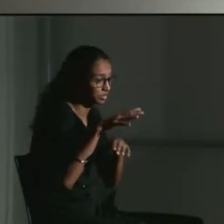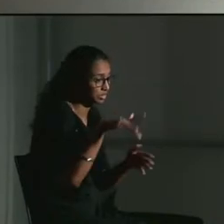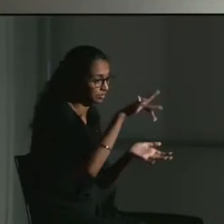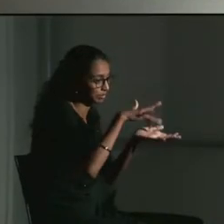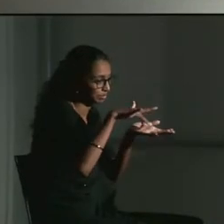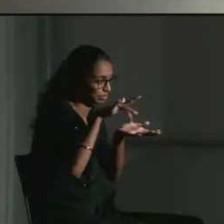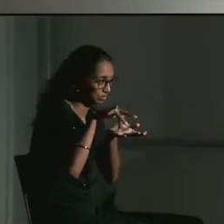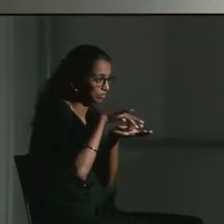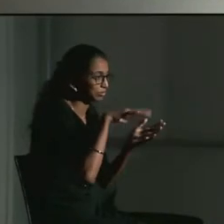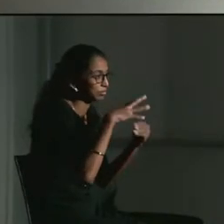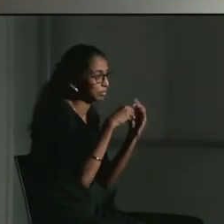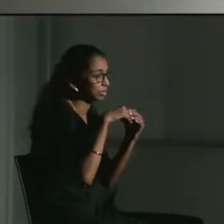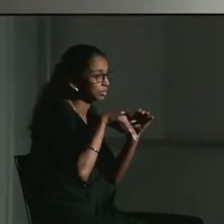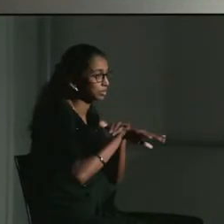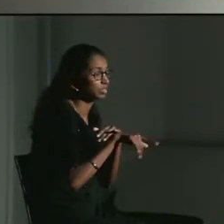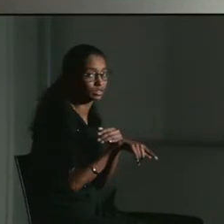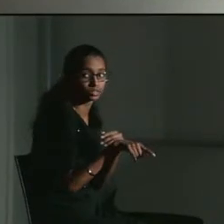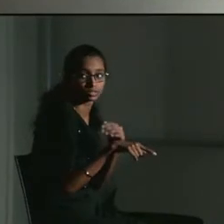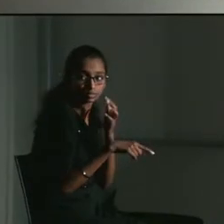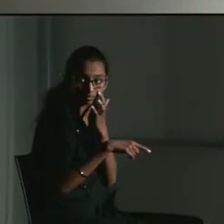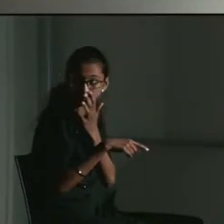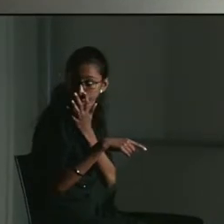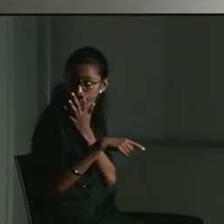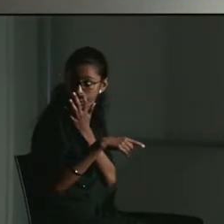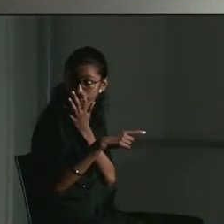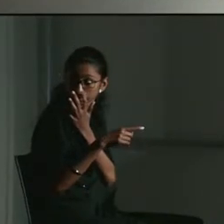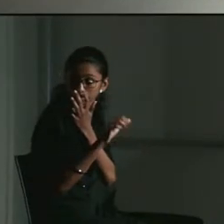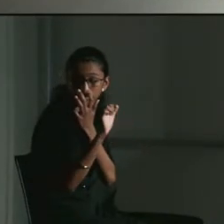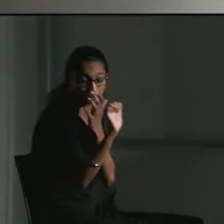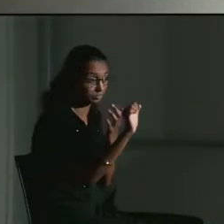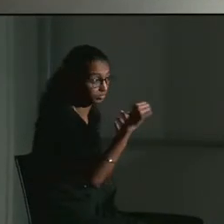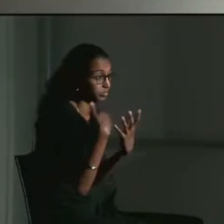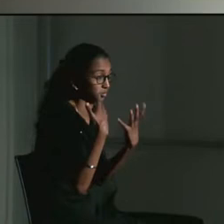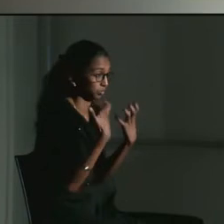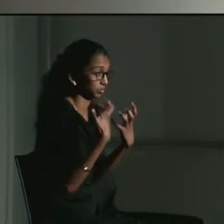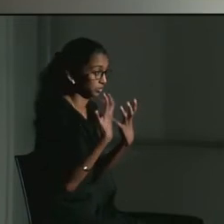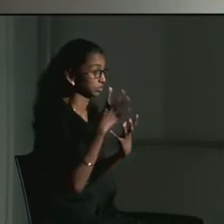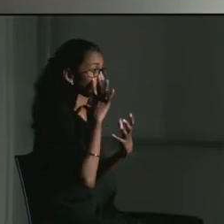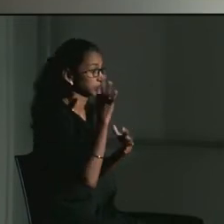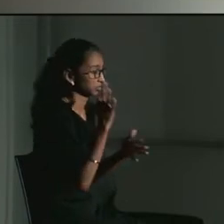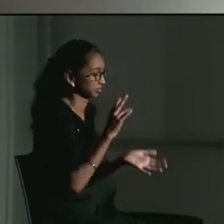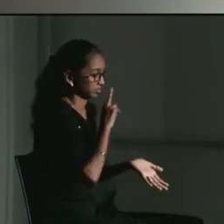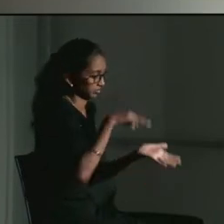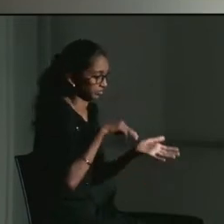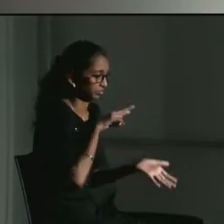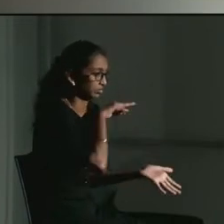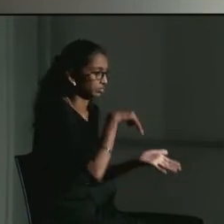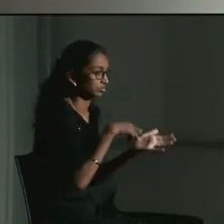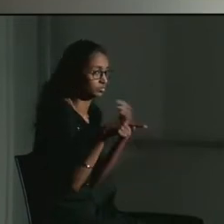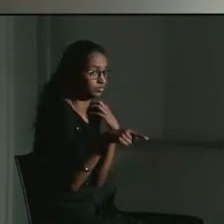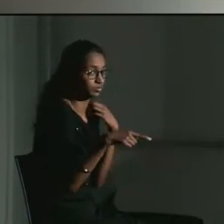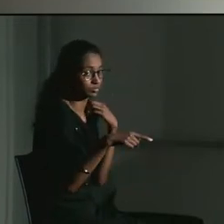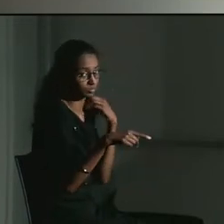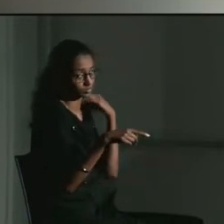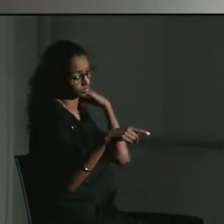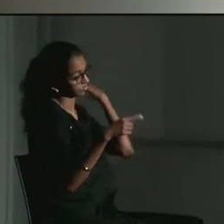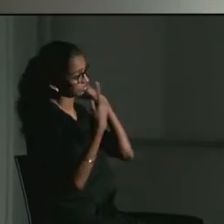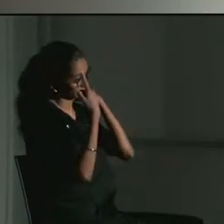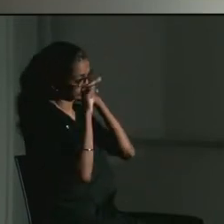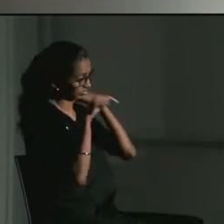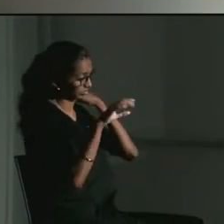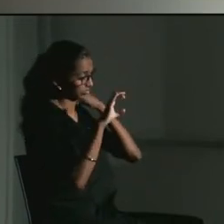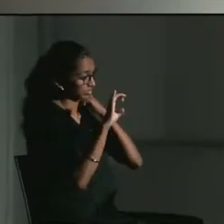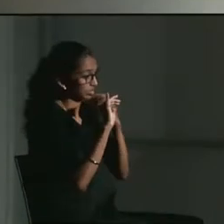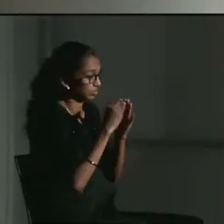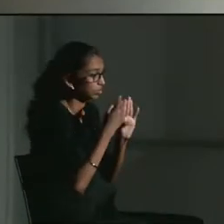Bangalore, who of course continue to prioritize their right to leisure over the right of these communities